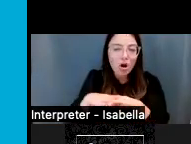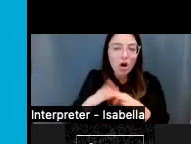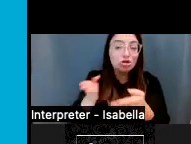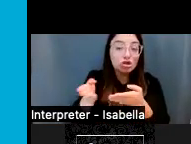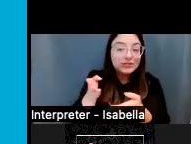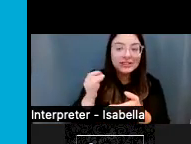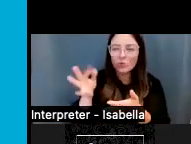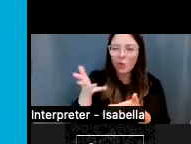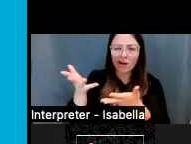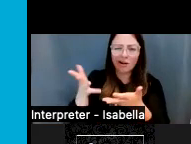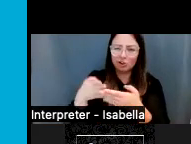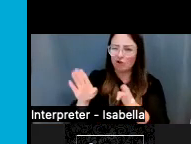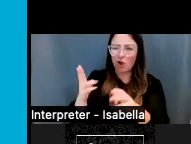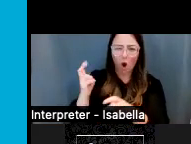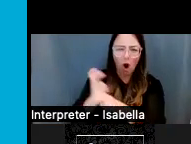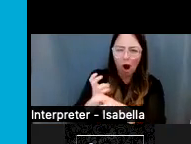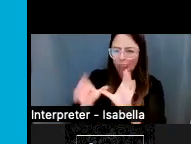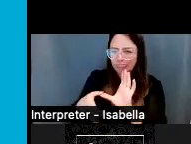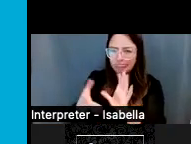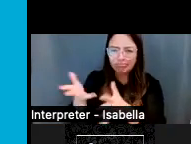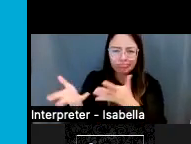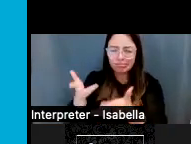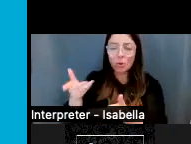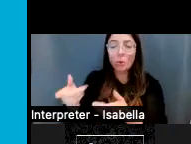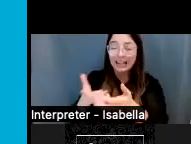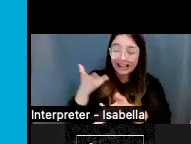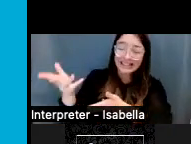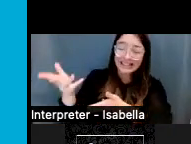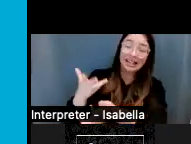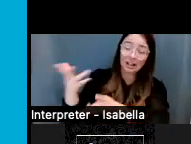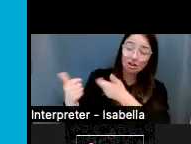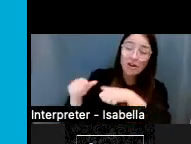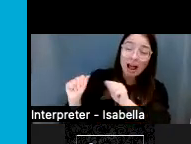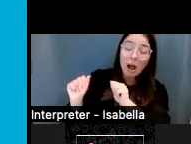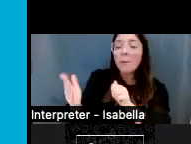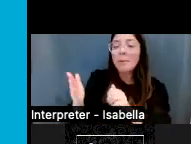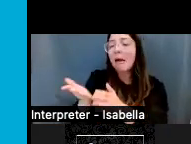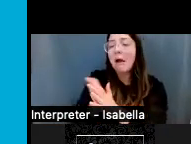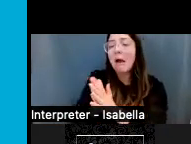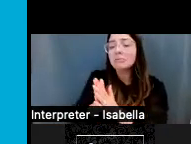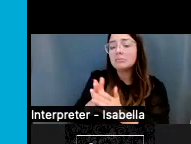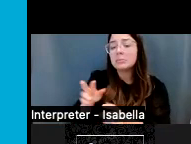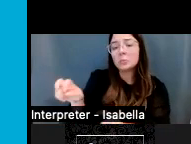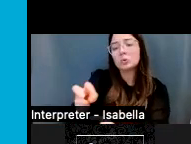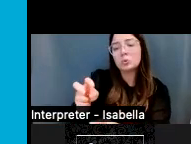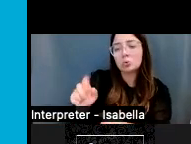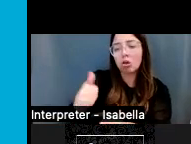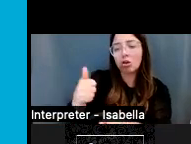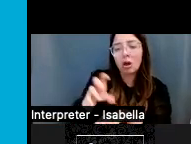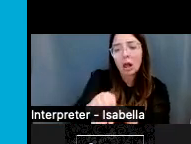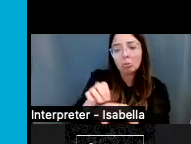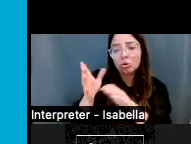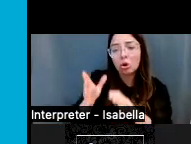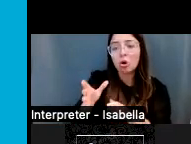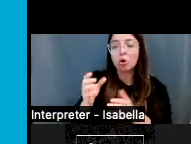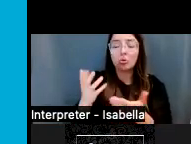general, you can keep trying to work with your counselor. You can see if there's anyone else at your local office who you might be able to connect with to help communicate.